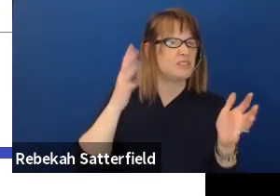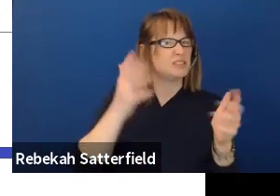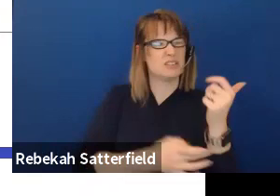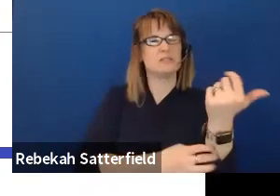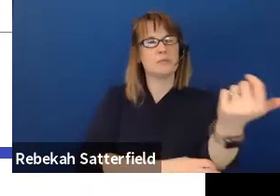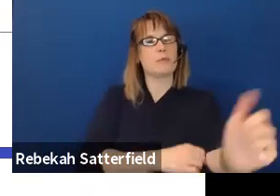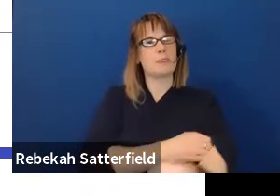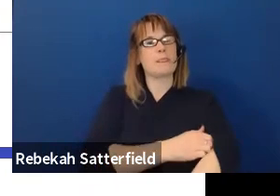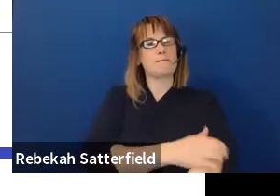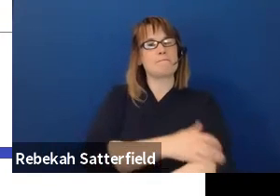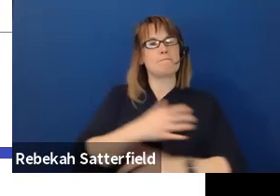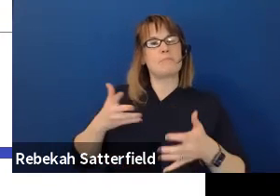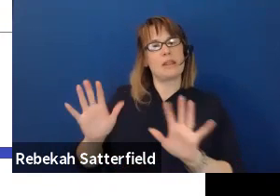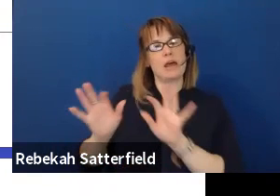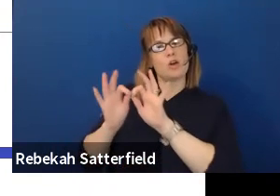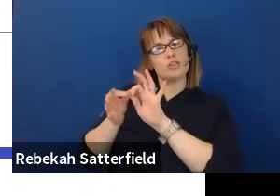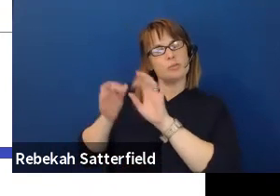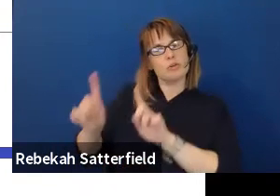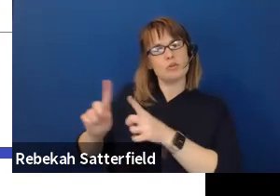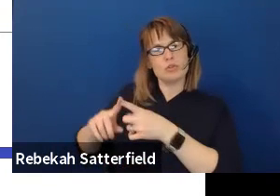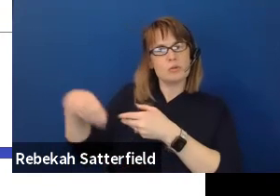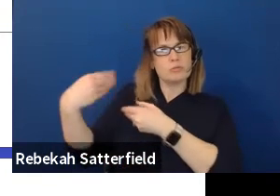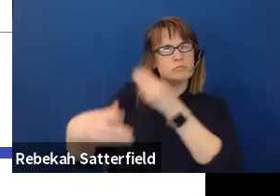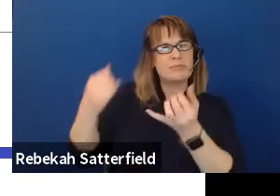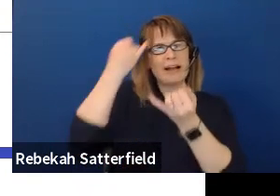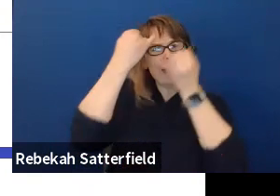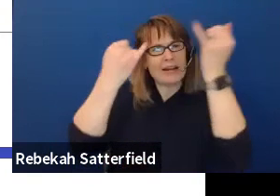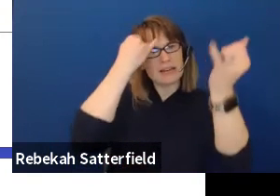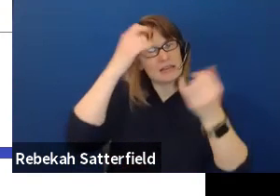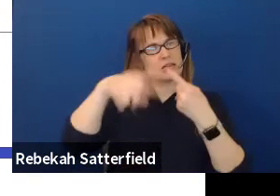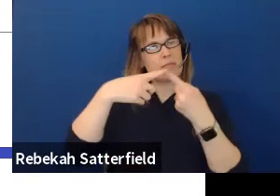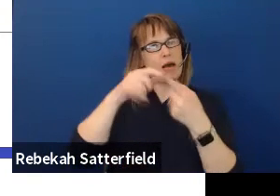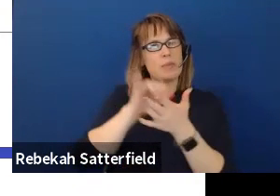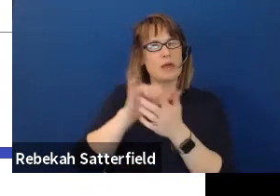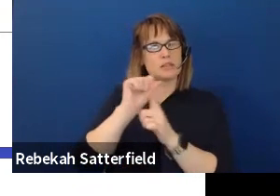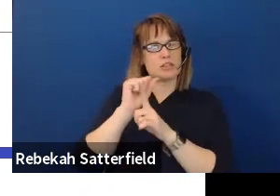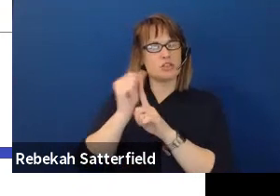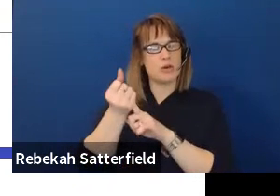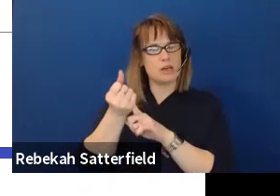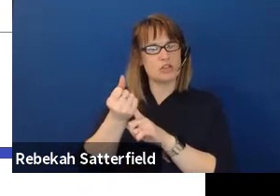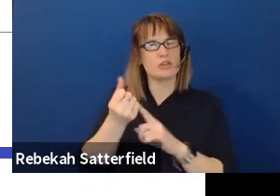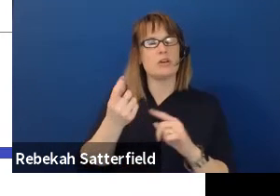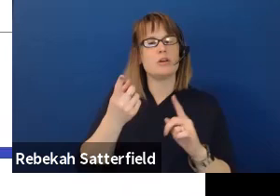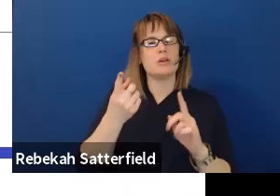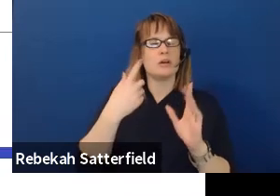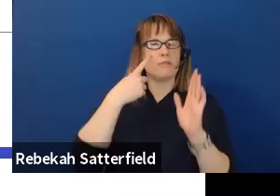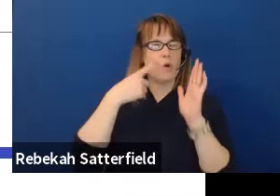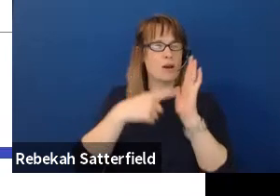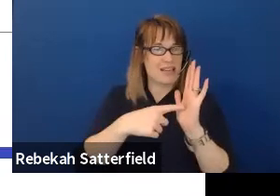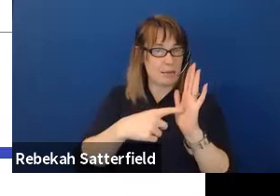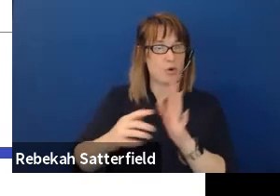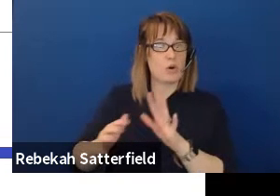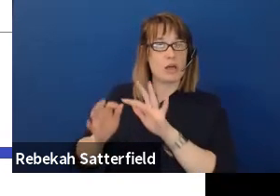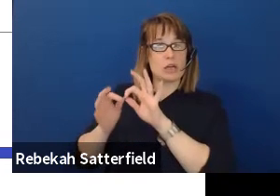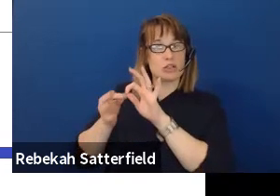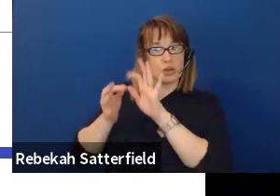Allow the interpreter to provide insight about any situation that may be impacting the session. A trained interpreter